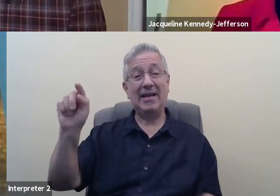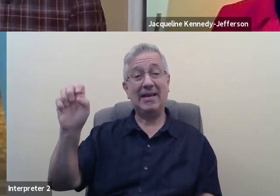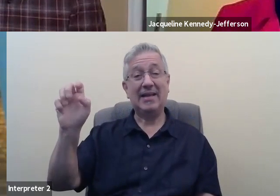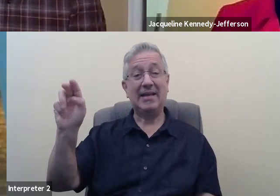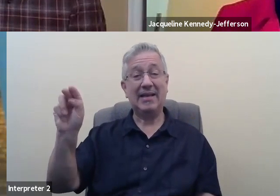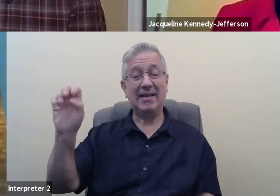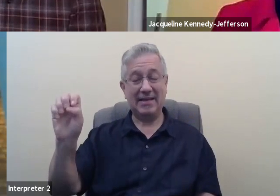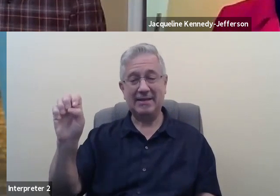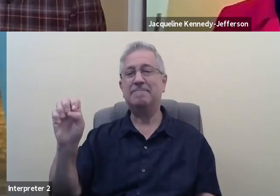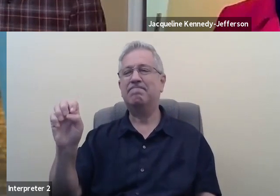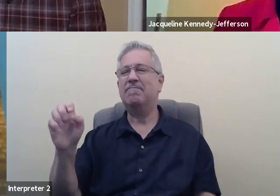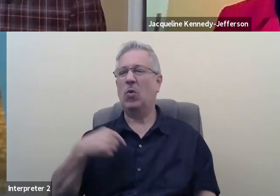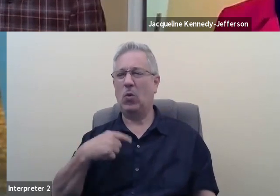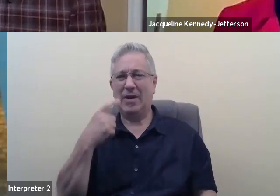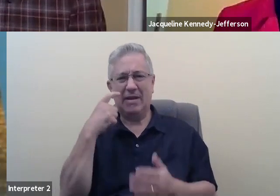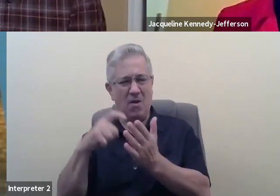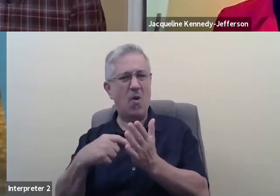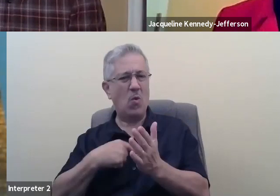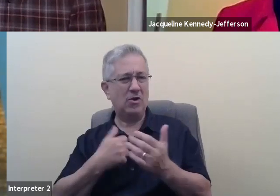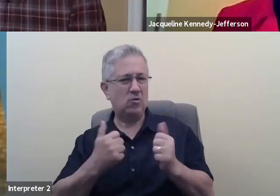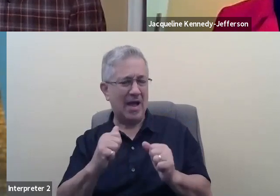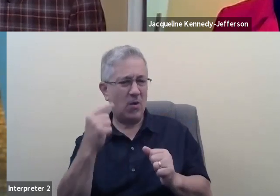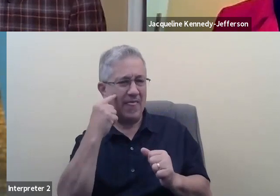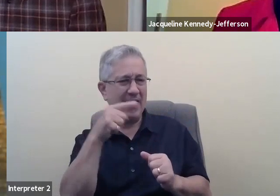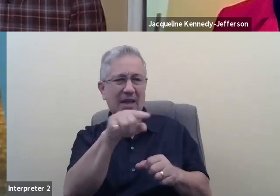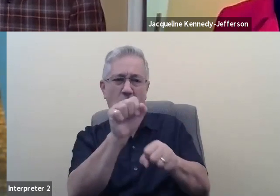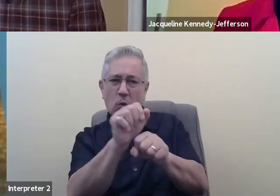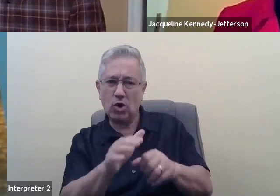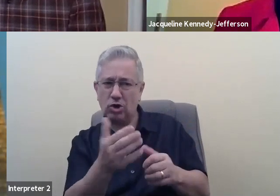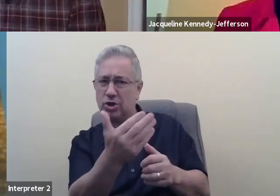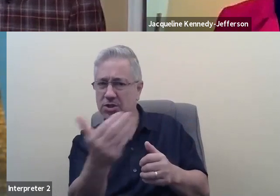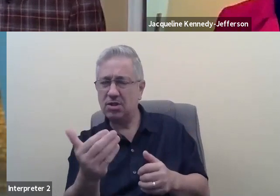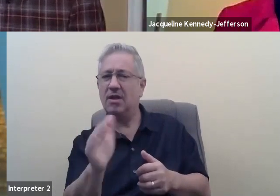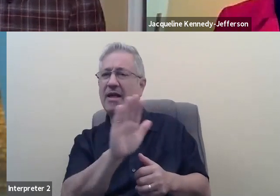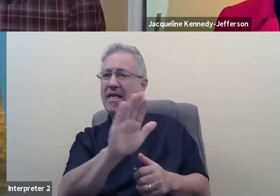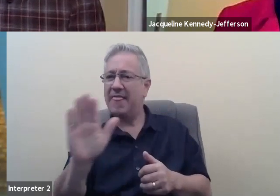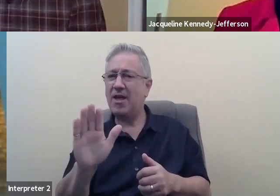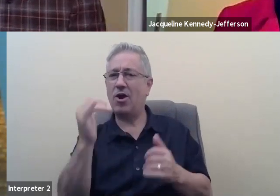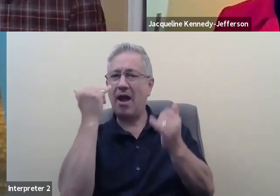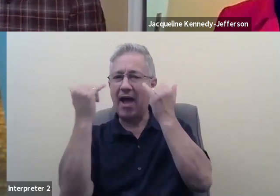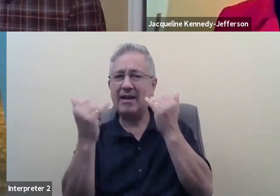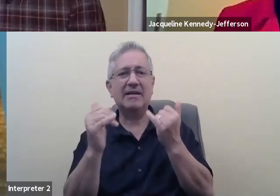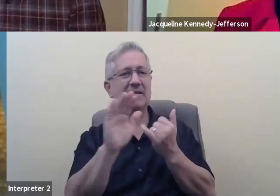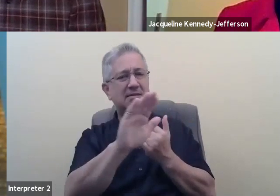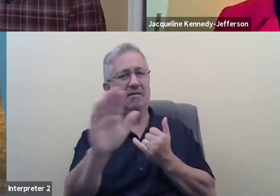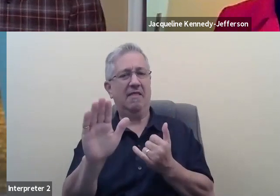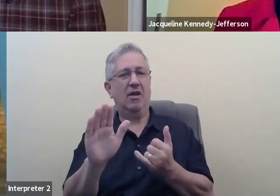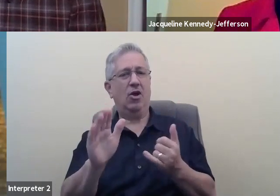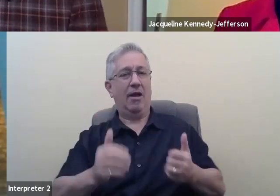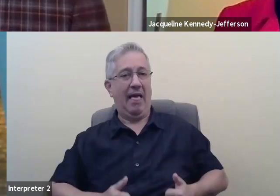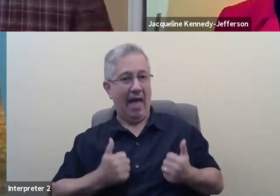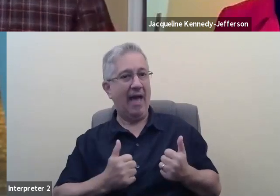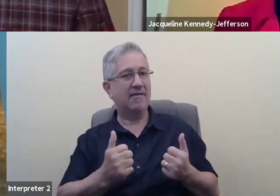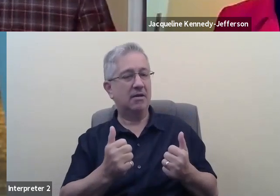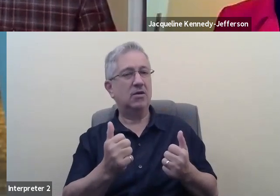do when it comes to our employees, product offering for our employees. So we engage this group to really look at new ways that we